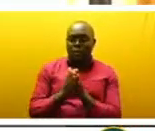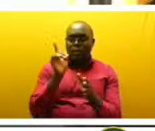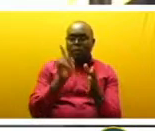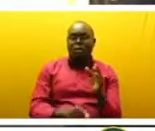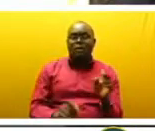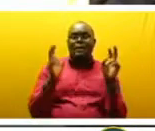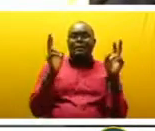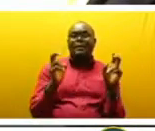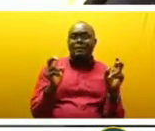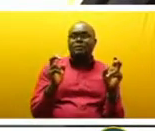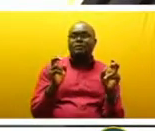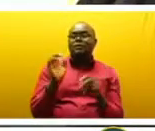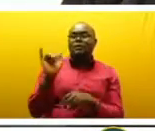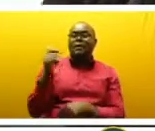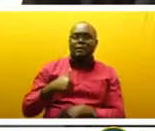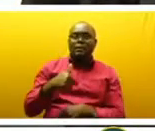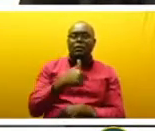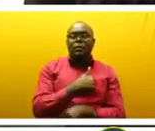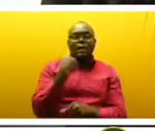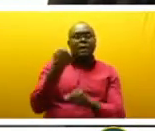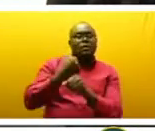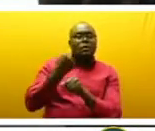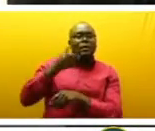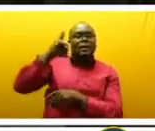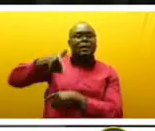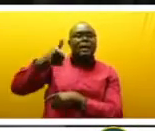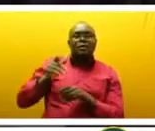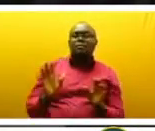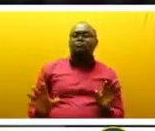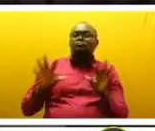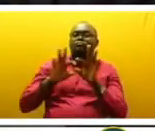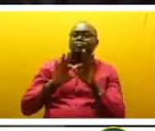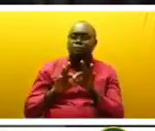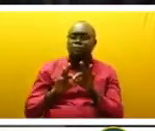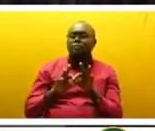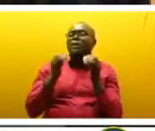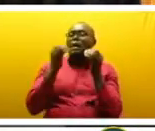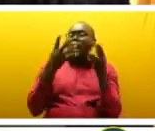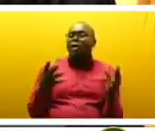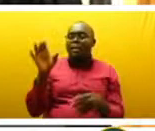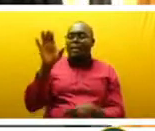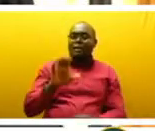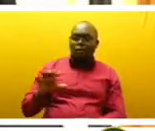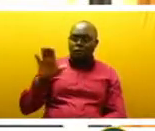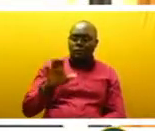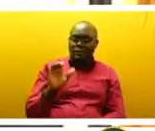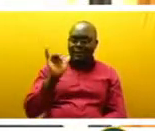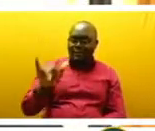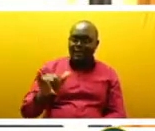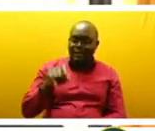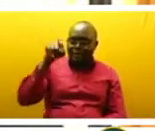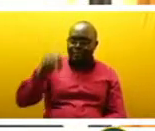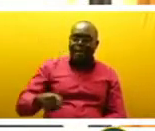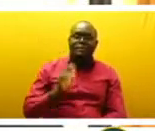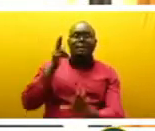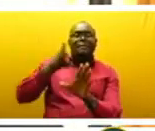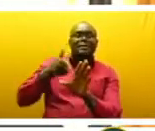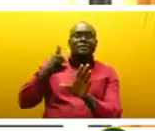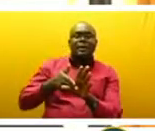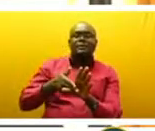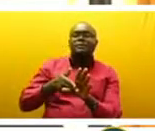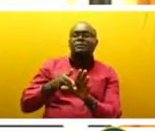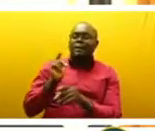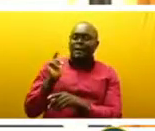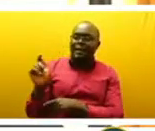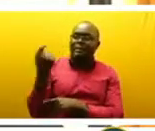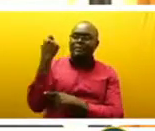issue that we are canvassing here in respect to the number of the constituencies that must participate in a